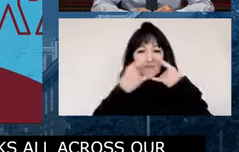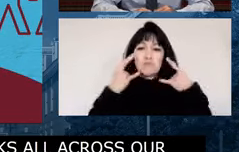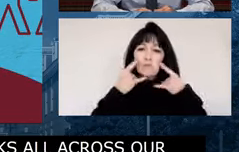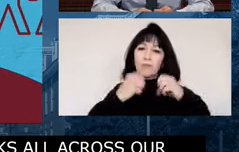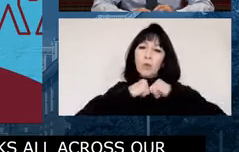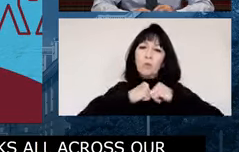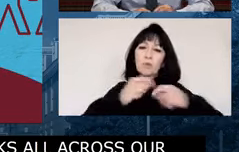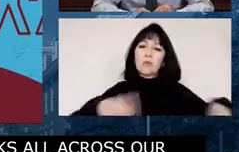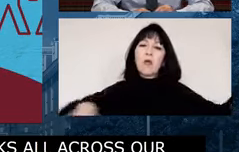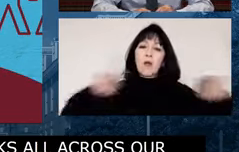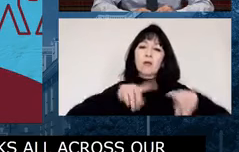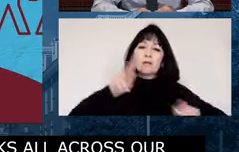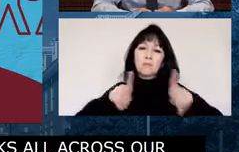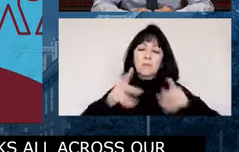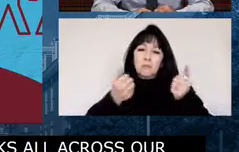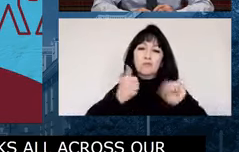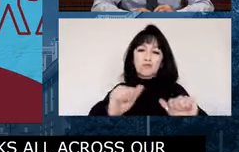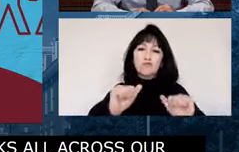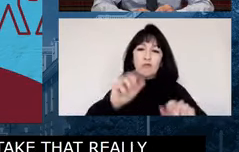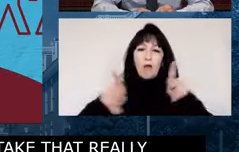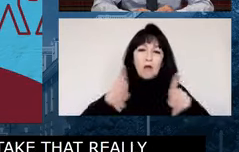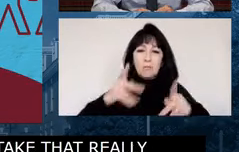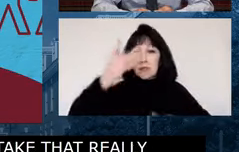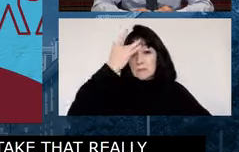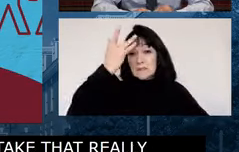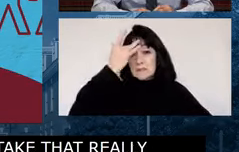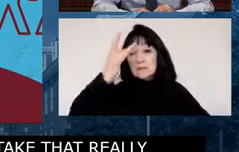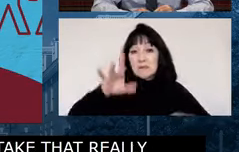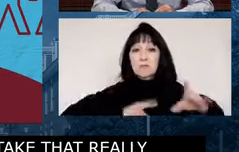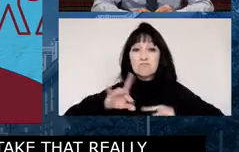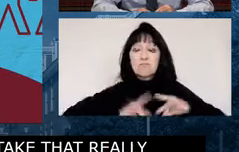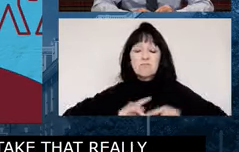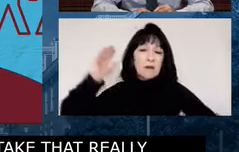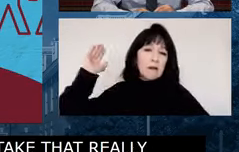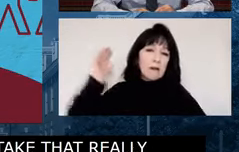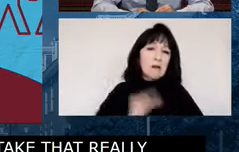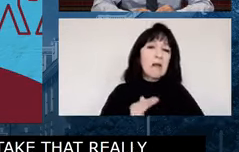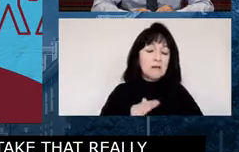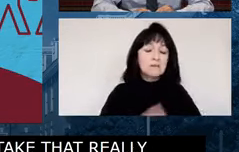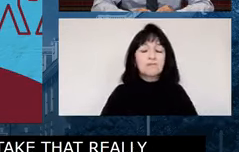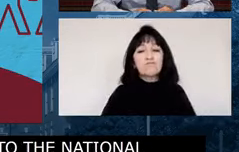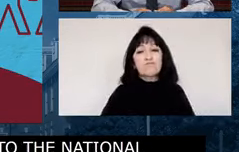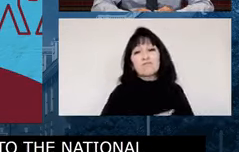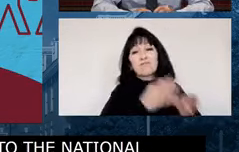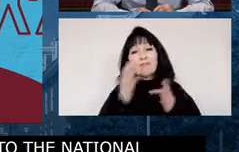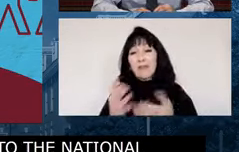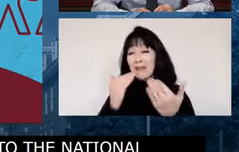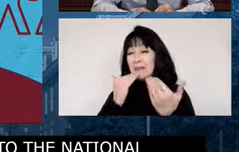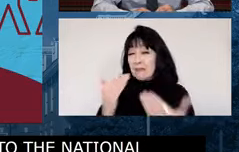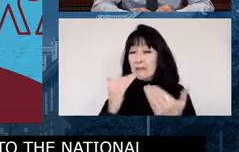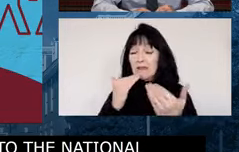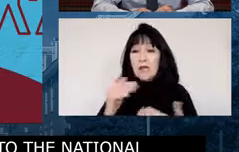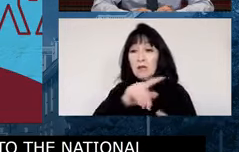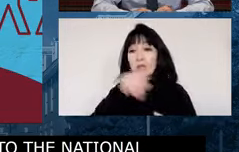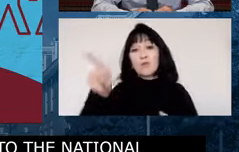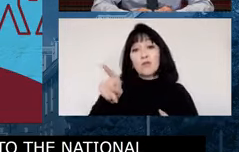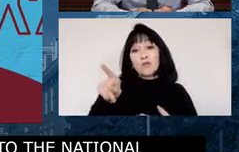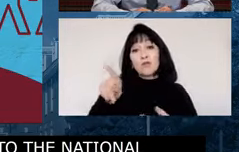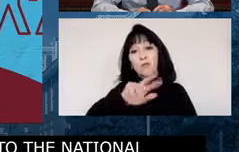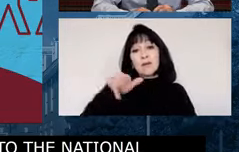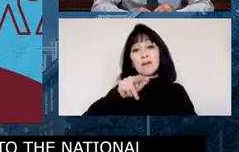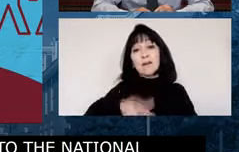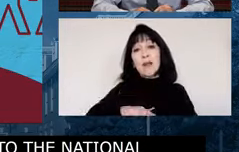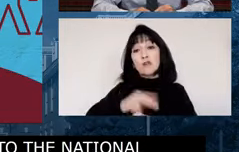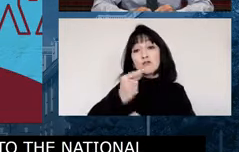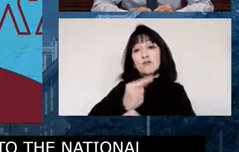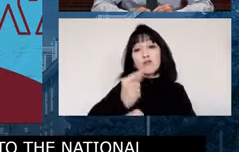Army and Air National Guards, men and women, for everything they're doing, really to bolster our healthcare workers in the hospitals and